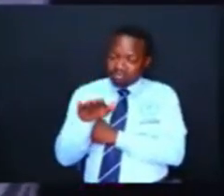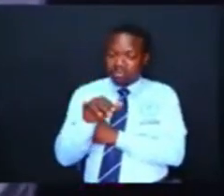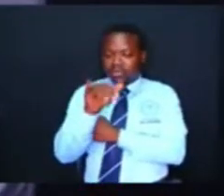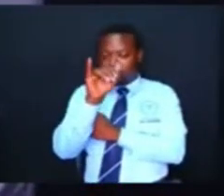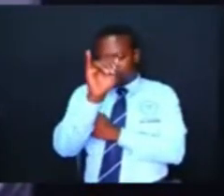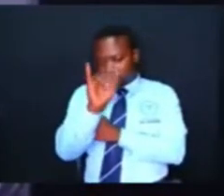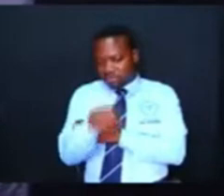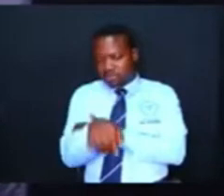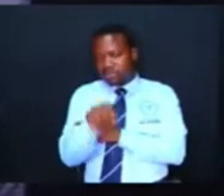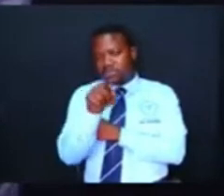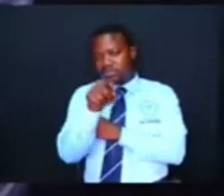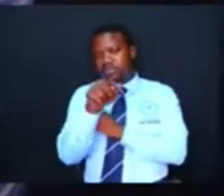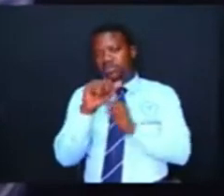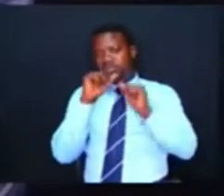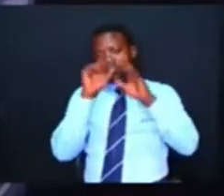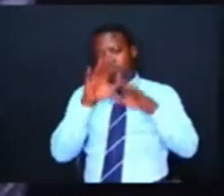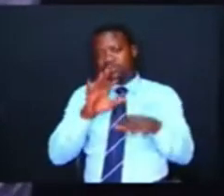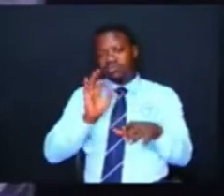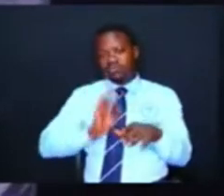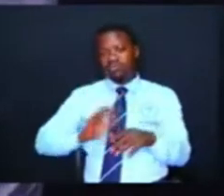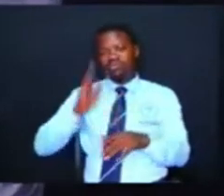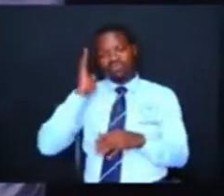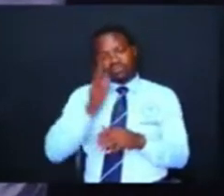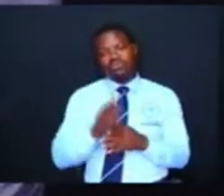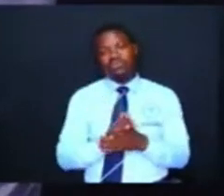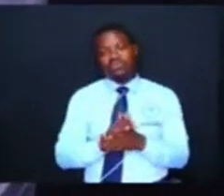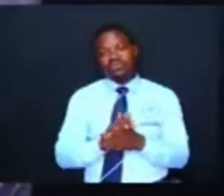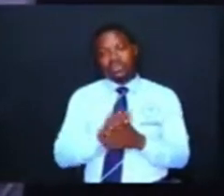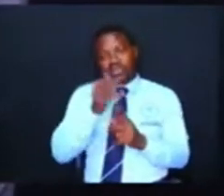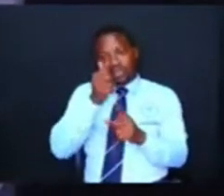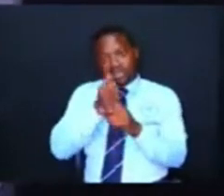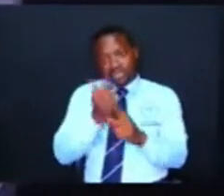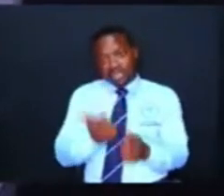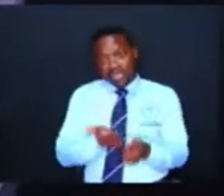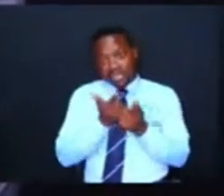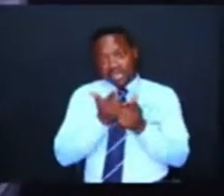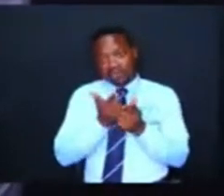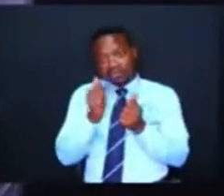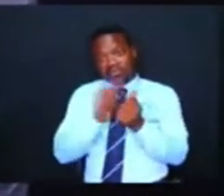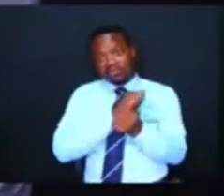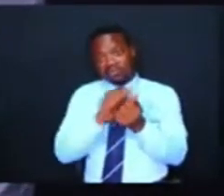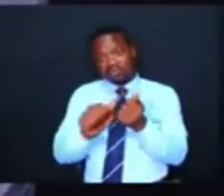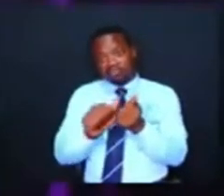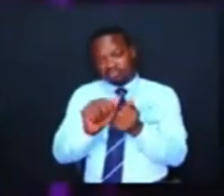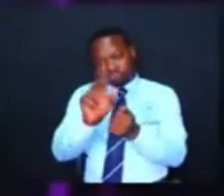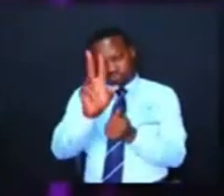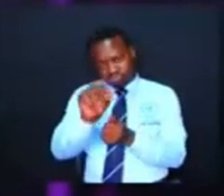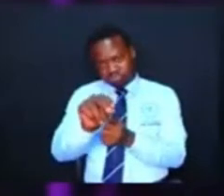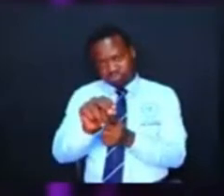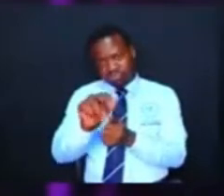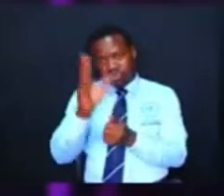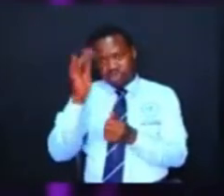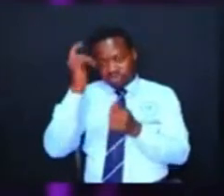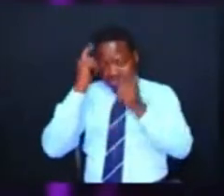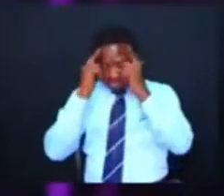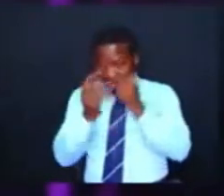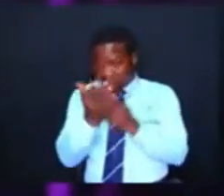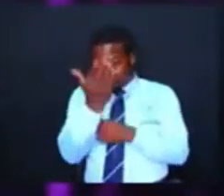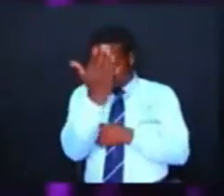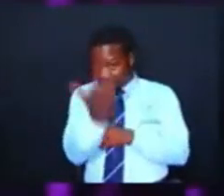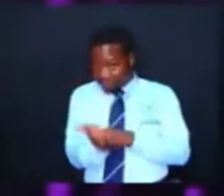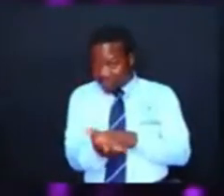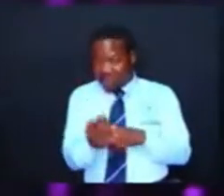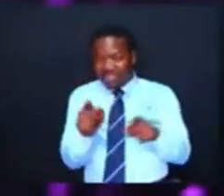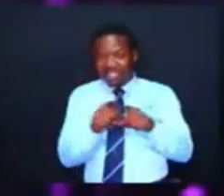night. Now that fellow will not be destroyed suddenly, no. Because that person is like a